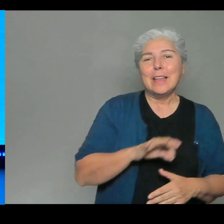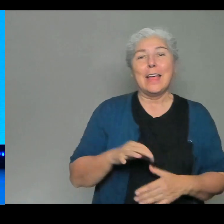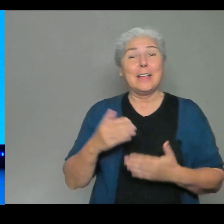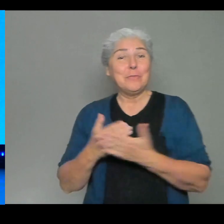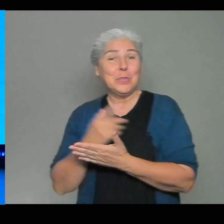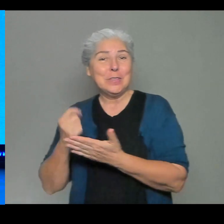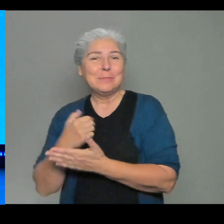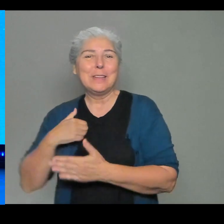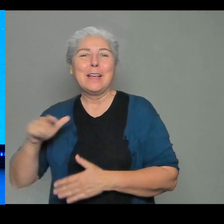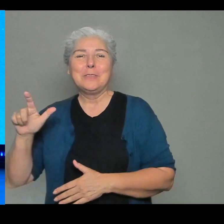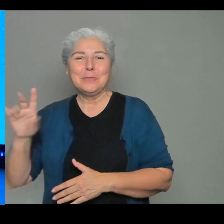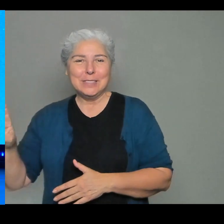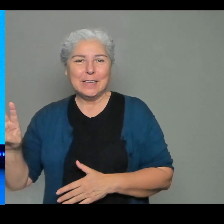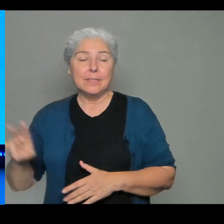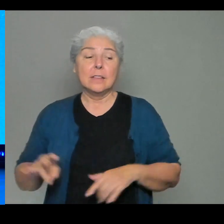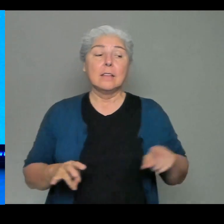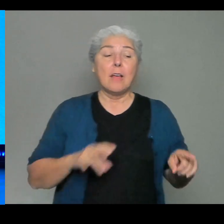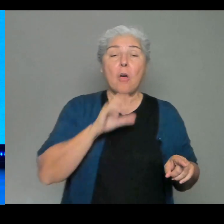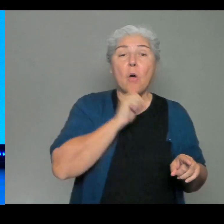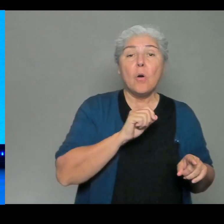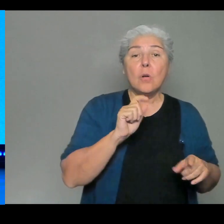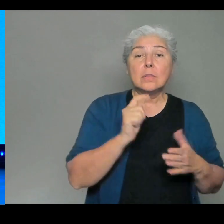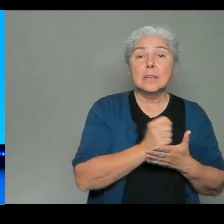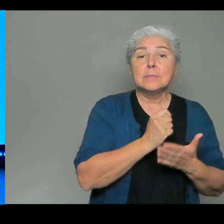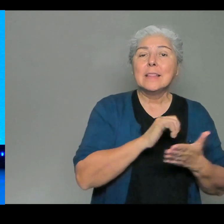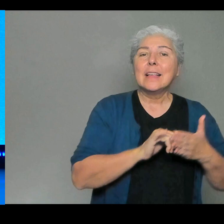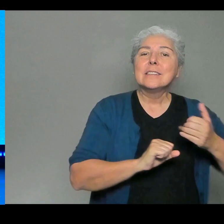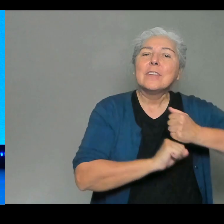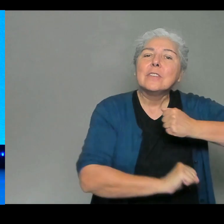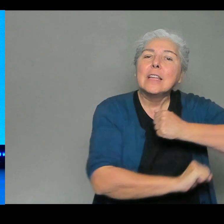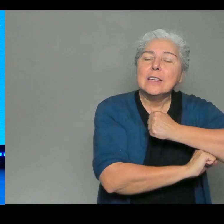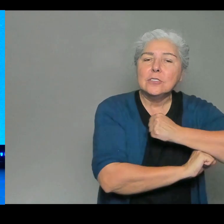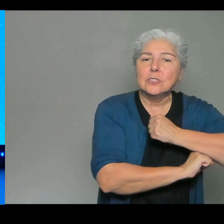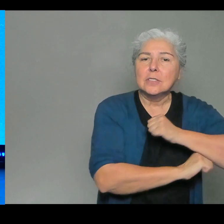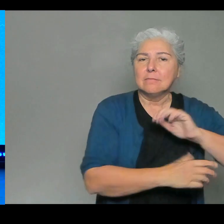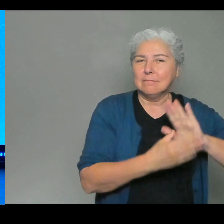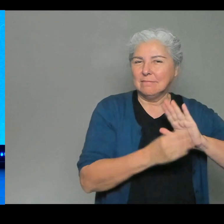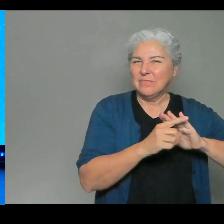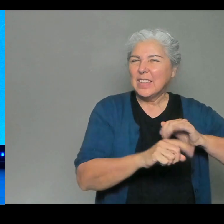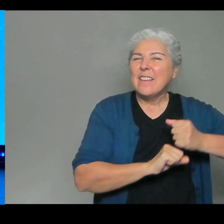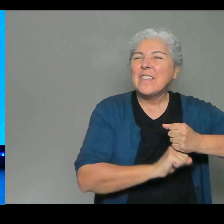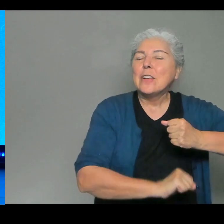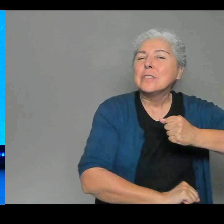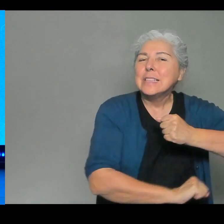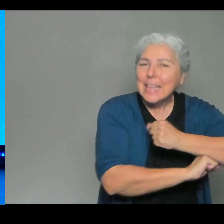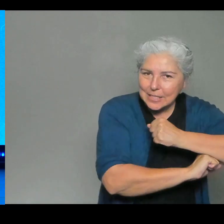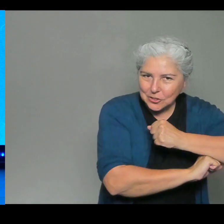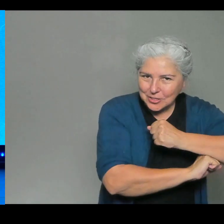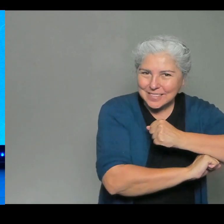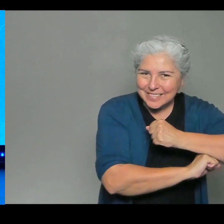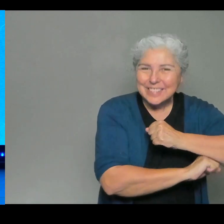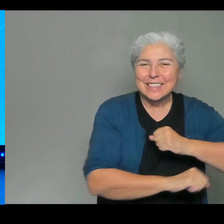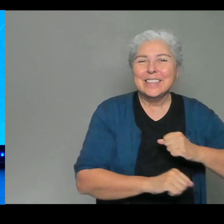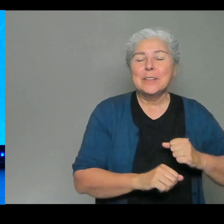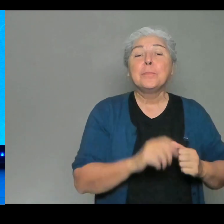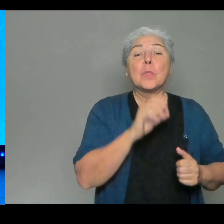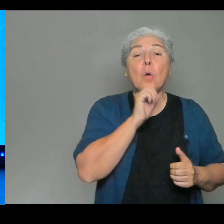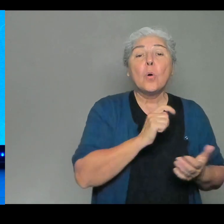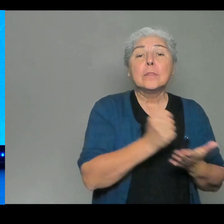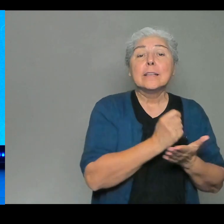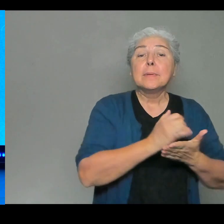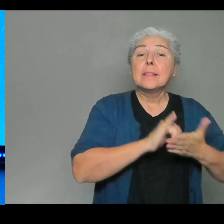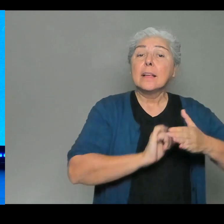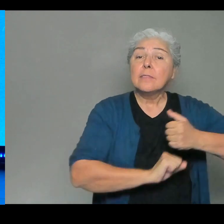the New Testament? Very good. The Old Testament is the foundation to the New Testament. The Old Testament is the what? Foundation. Say